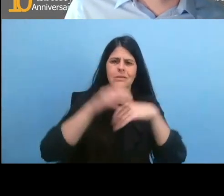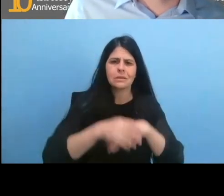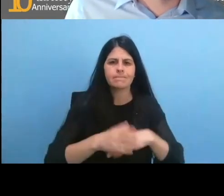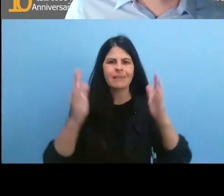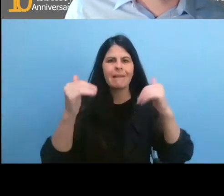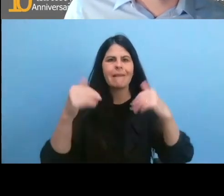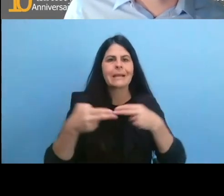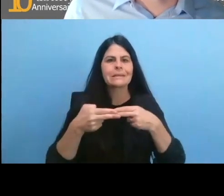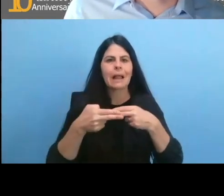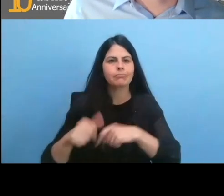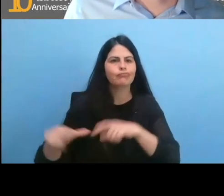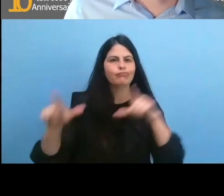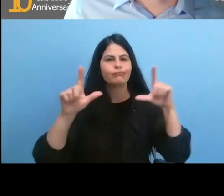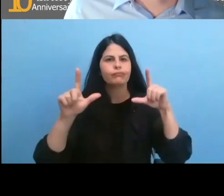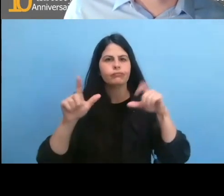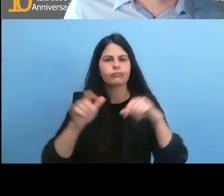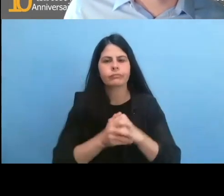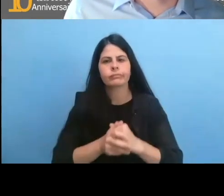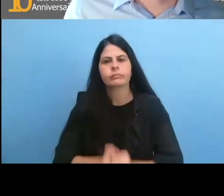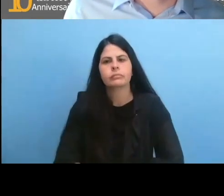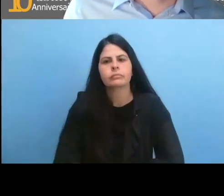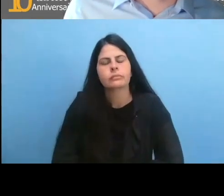please.